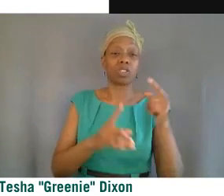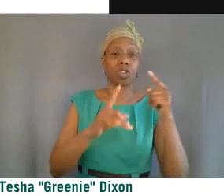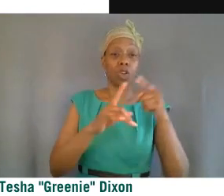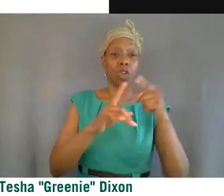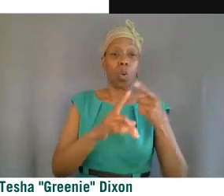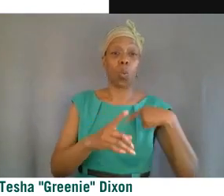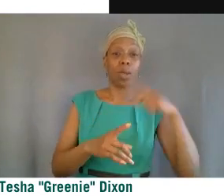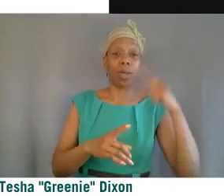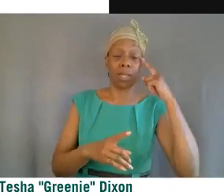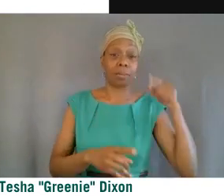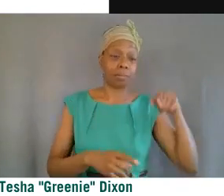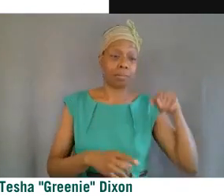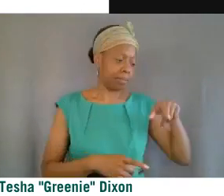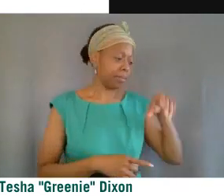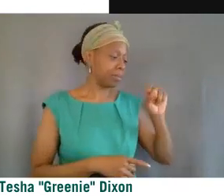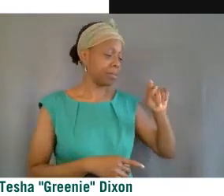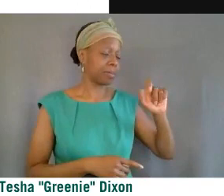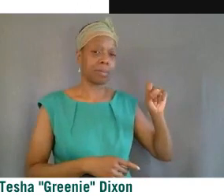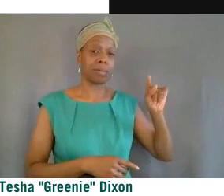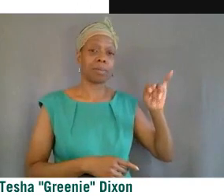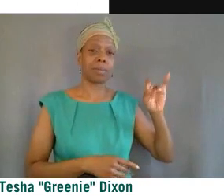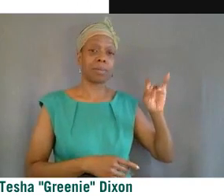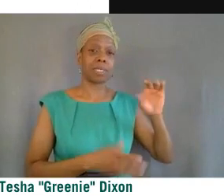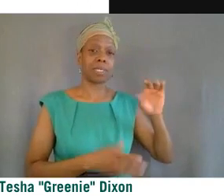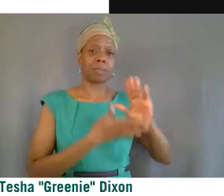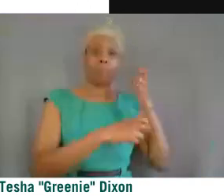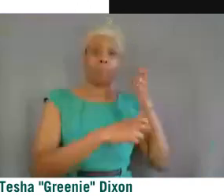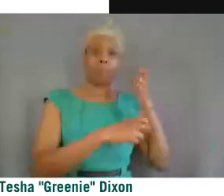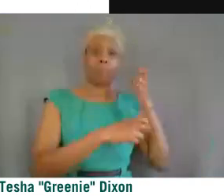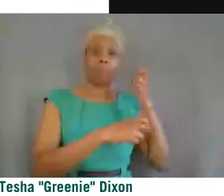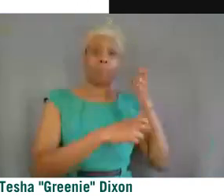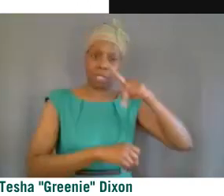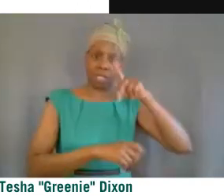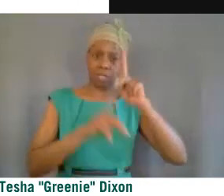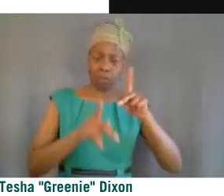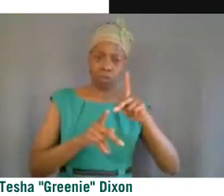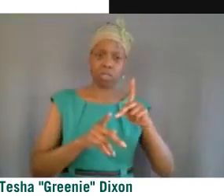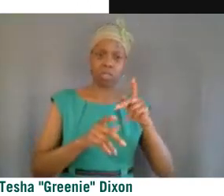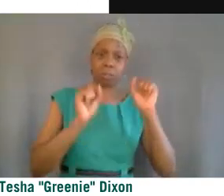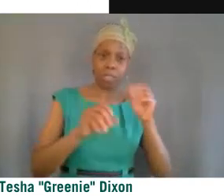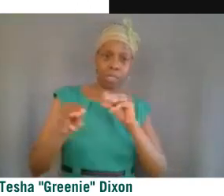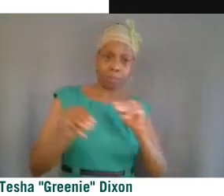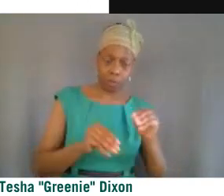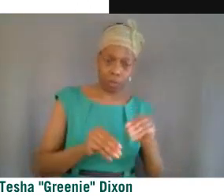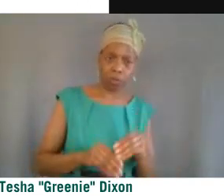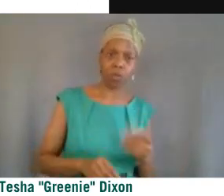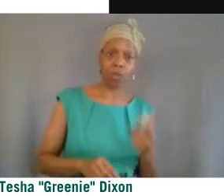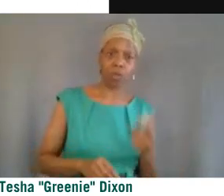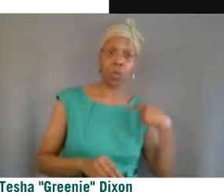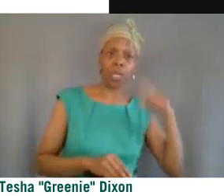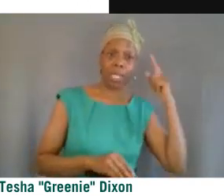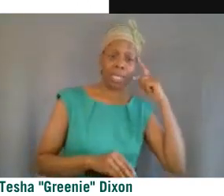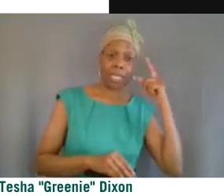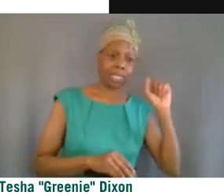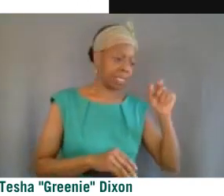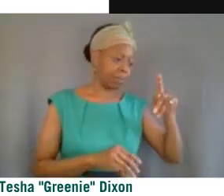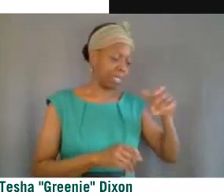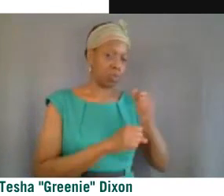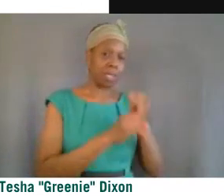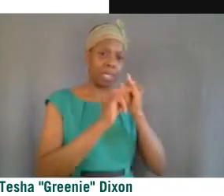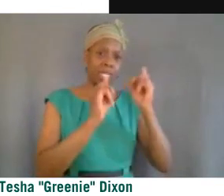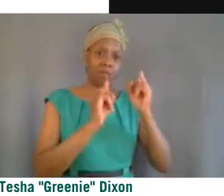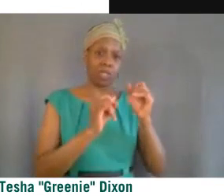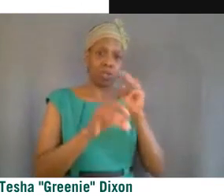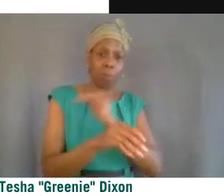use it for spasticity. We think spasticity of these individual muscles are getting in the way of a function